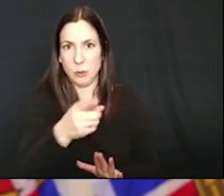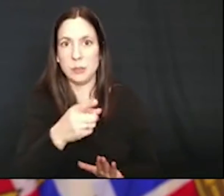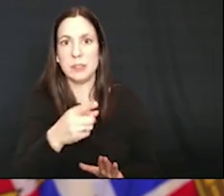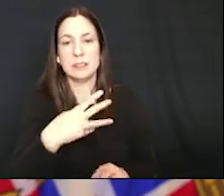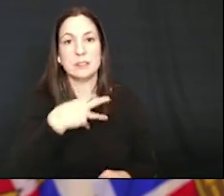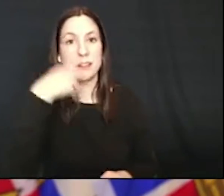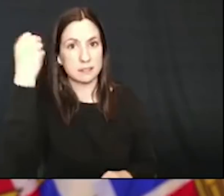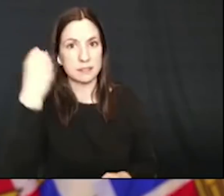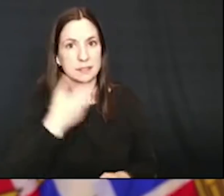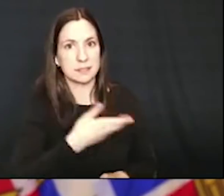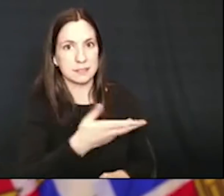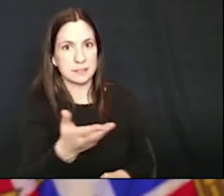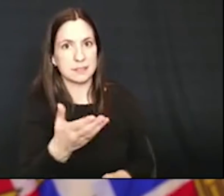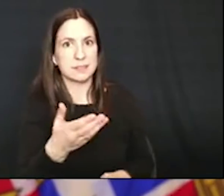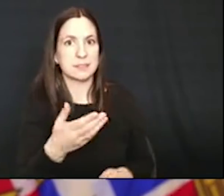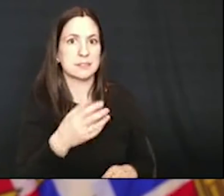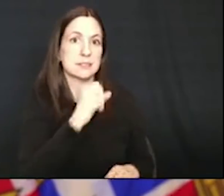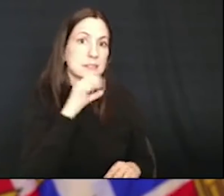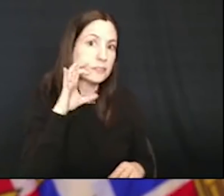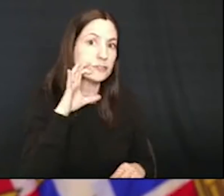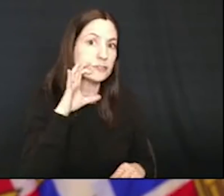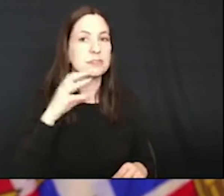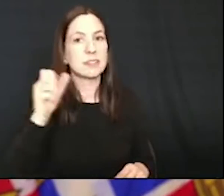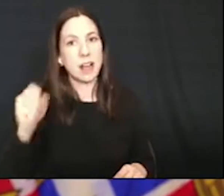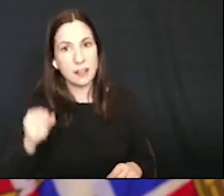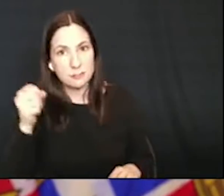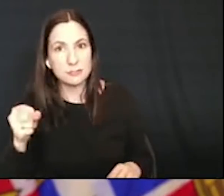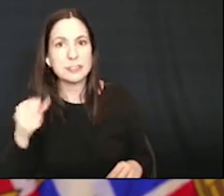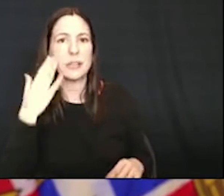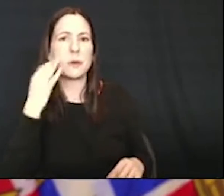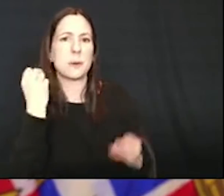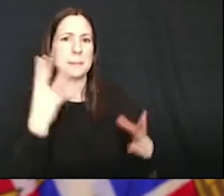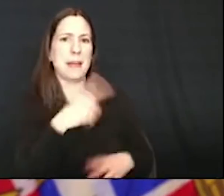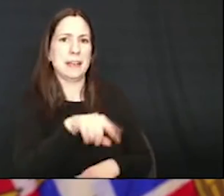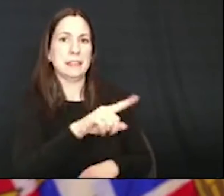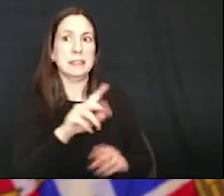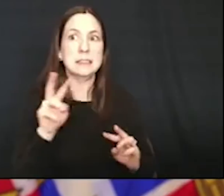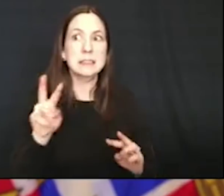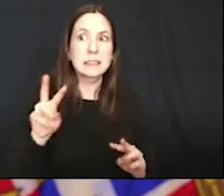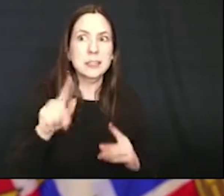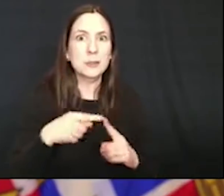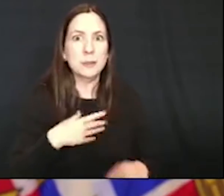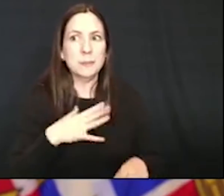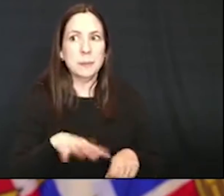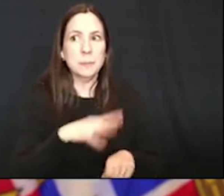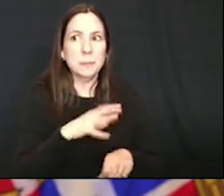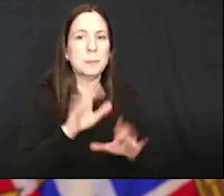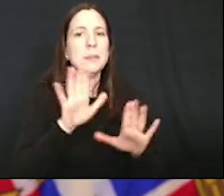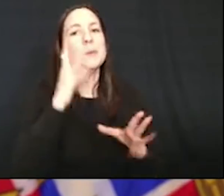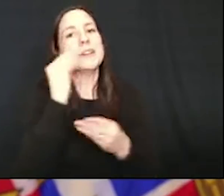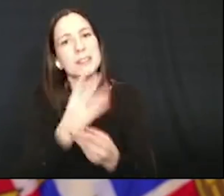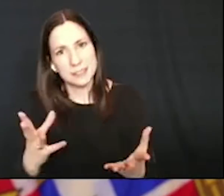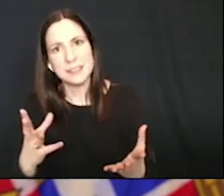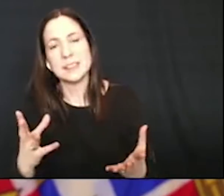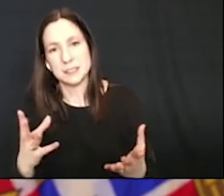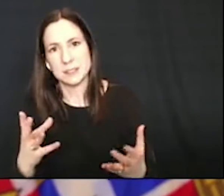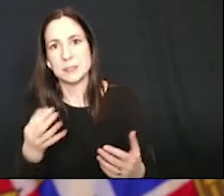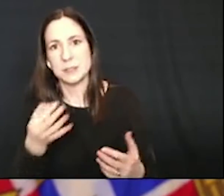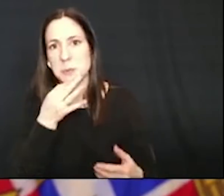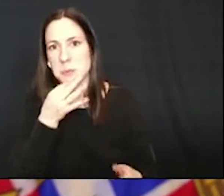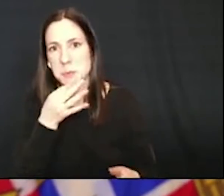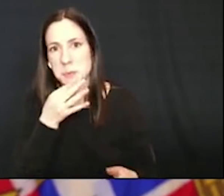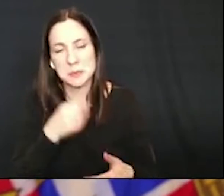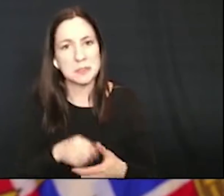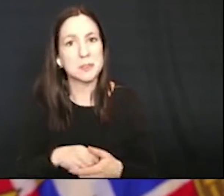I know many in my life are very anxious to find out when their appointment is going to be, and you will get that soon. We want to